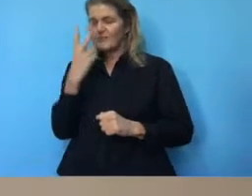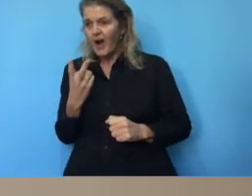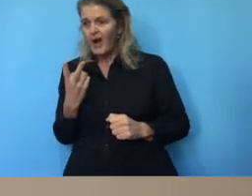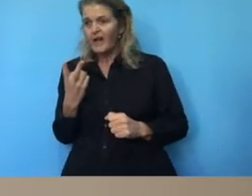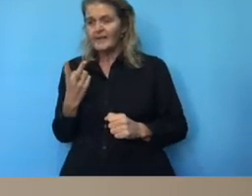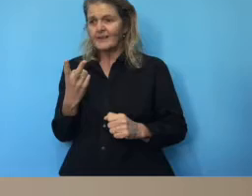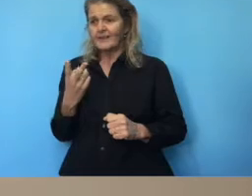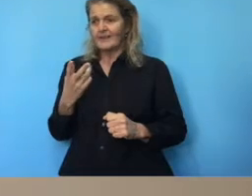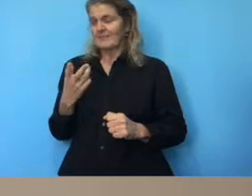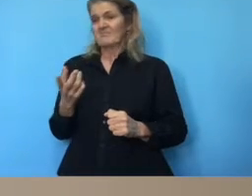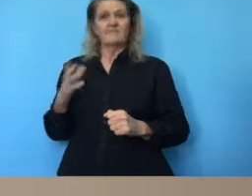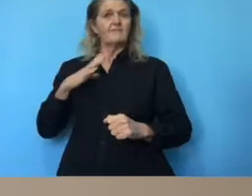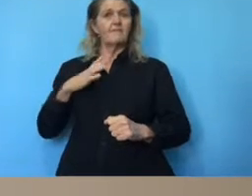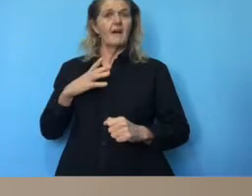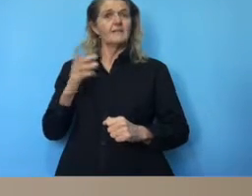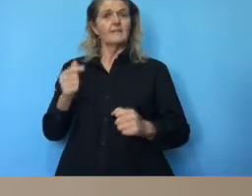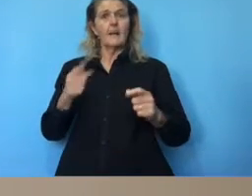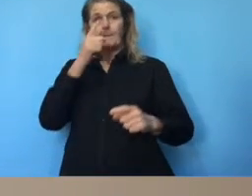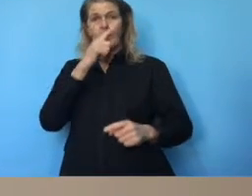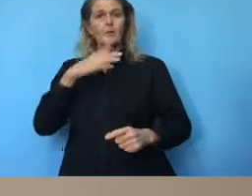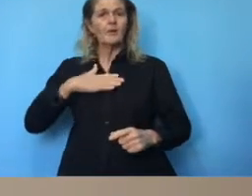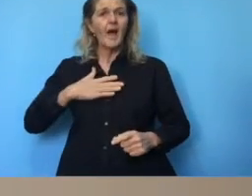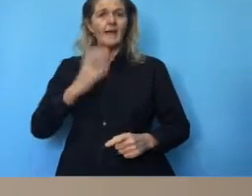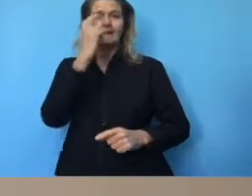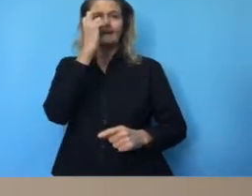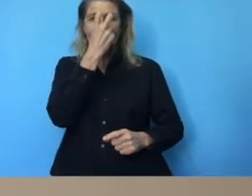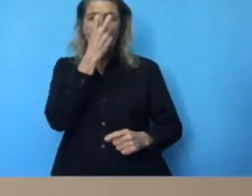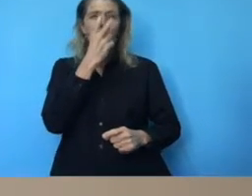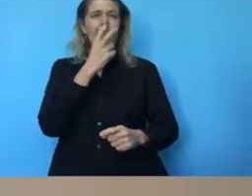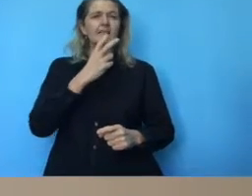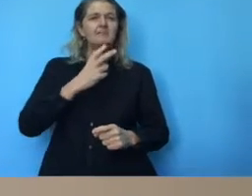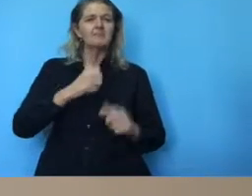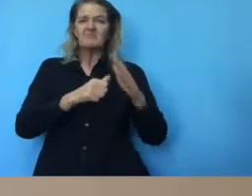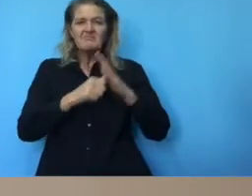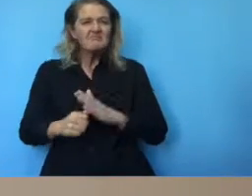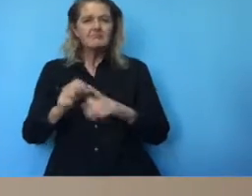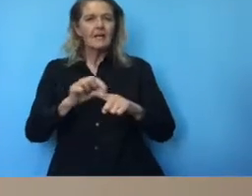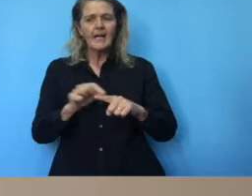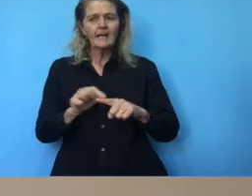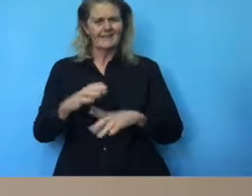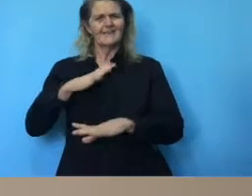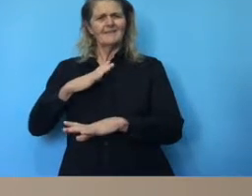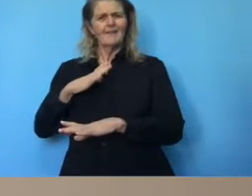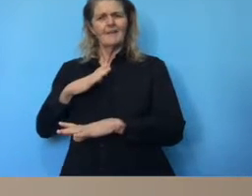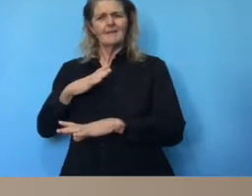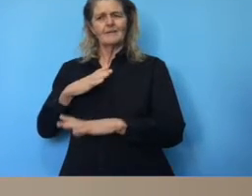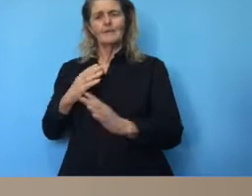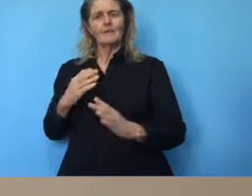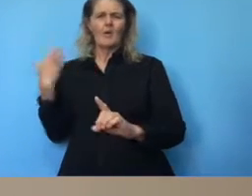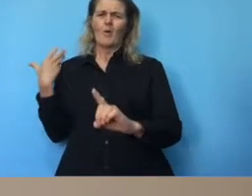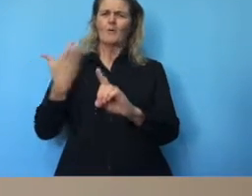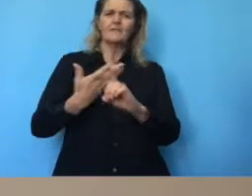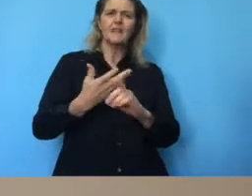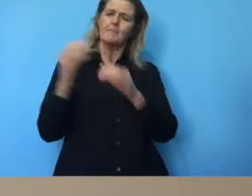those dark, moody colours, let them, you know, that's part of the expression. Throughout the course, I will show different